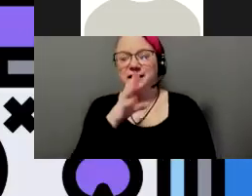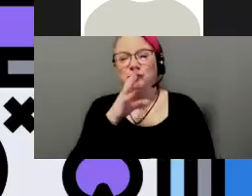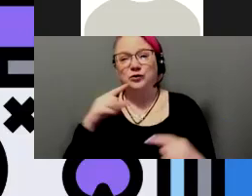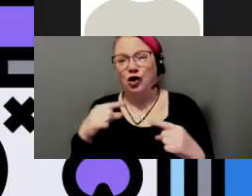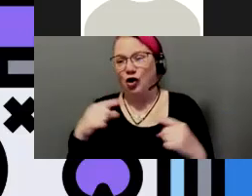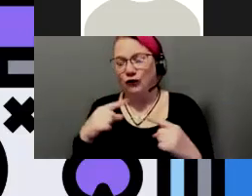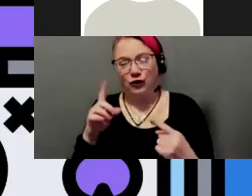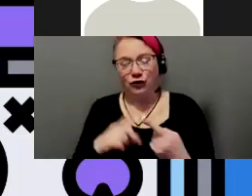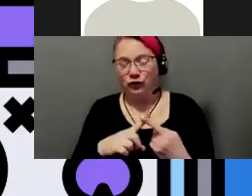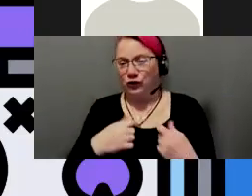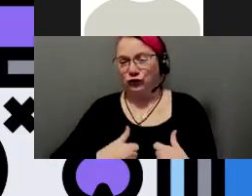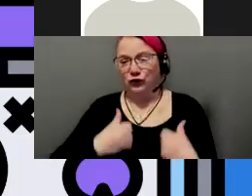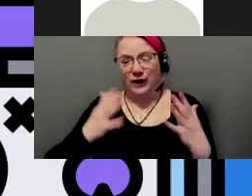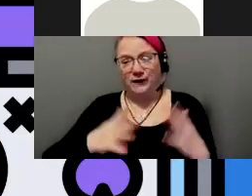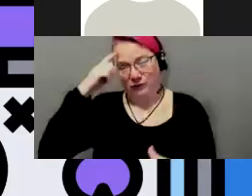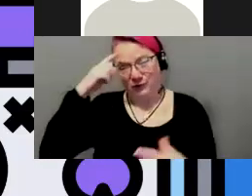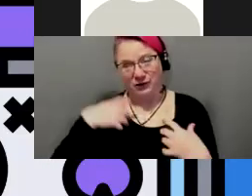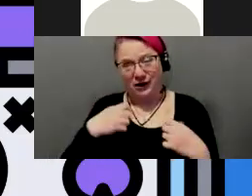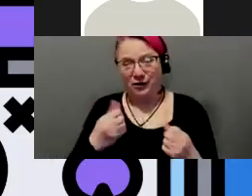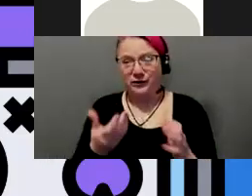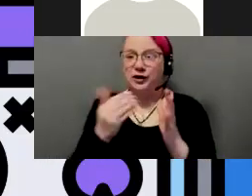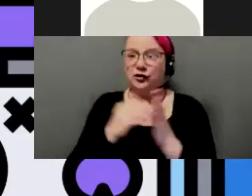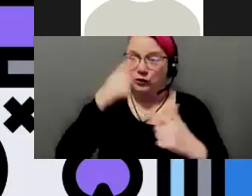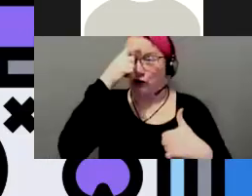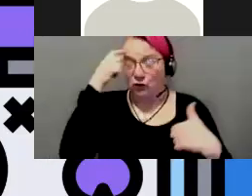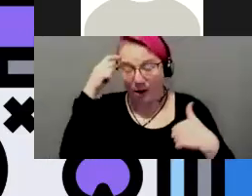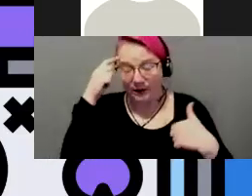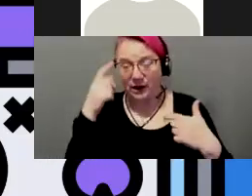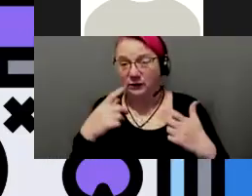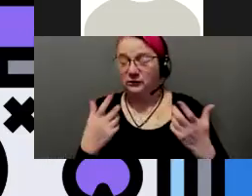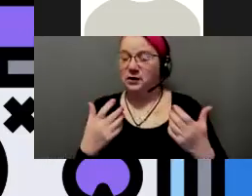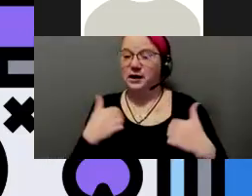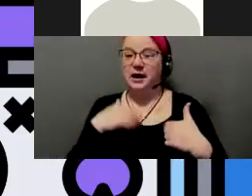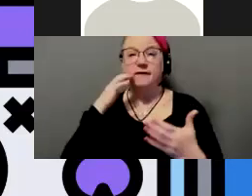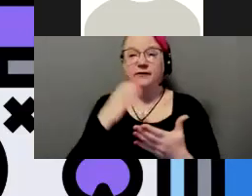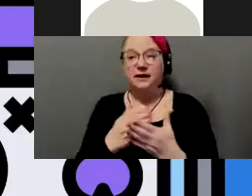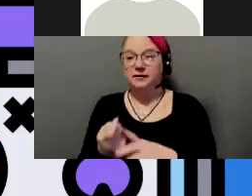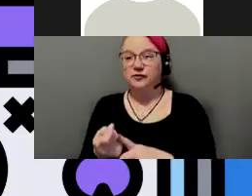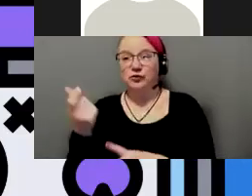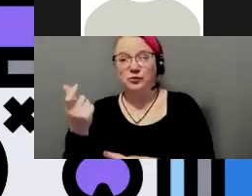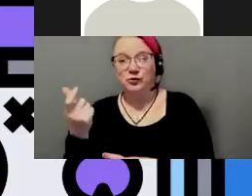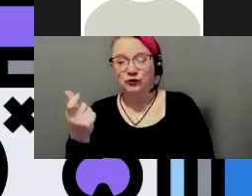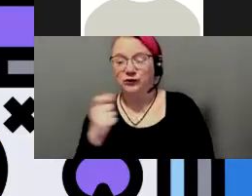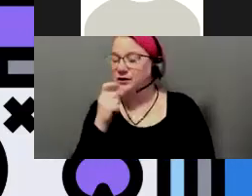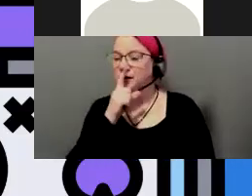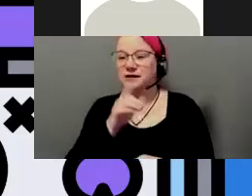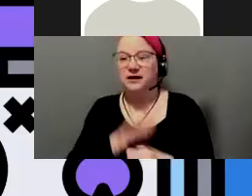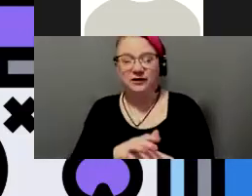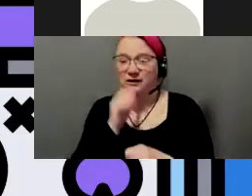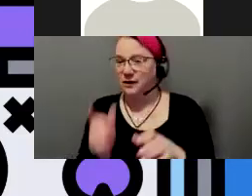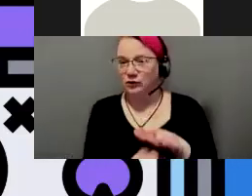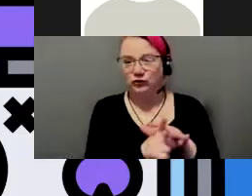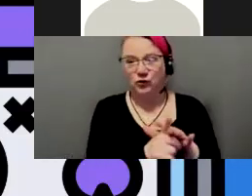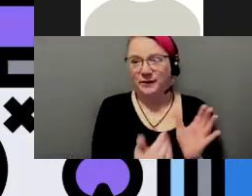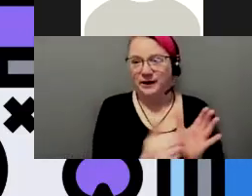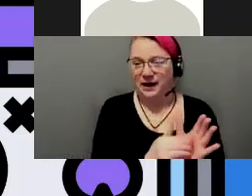survivors' mental health. It can be re-traumatizing, and having images removed doesn't guarantee that they won't resurface. So this can